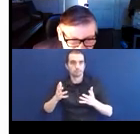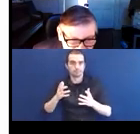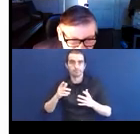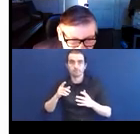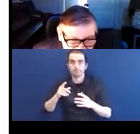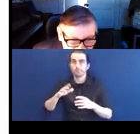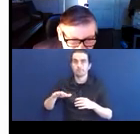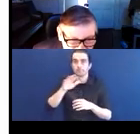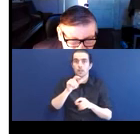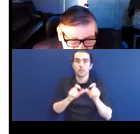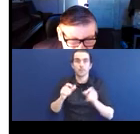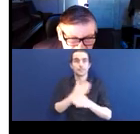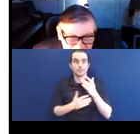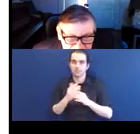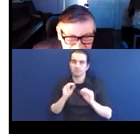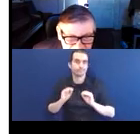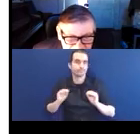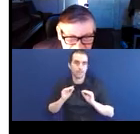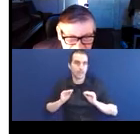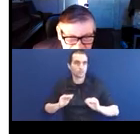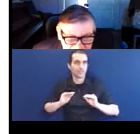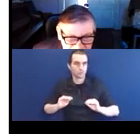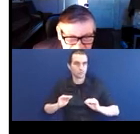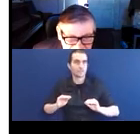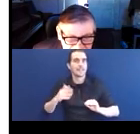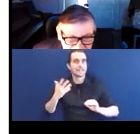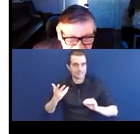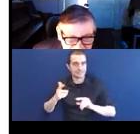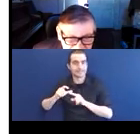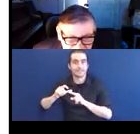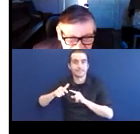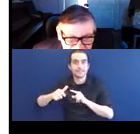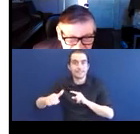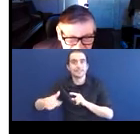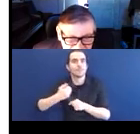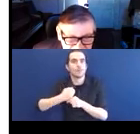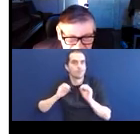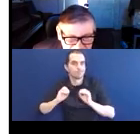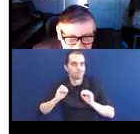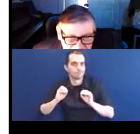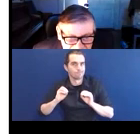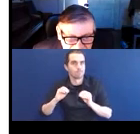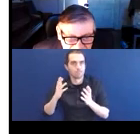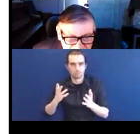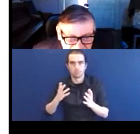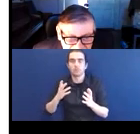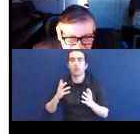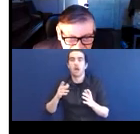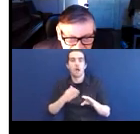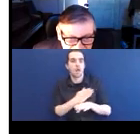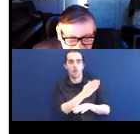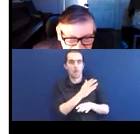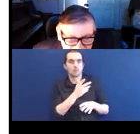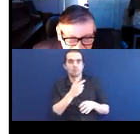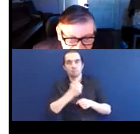the workplaces, which also, is a barrier. It poses a barrier in how persons with disabilities can